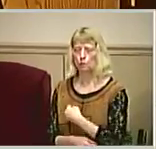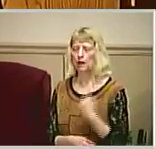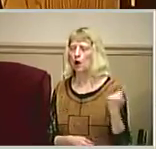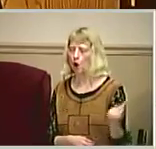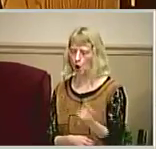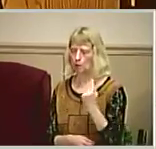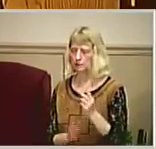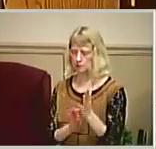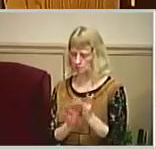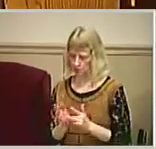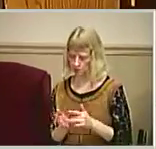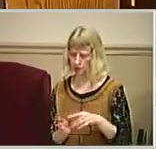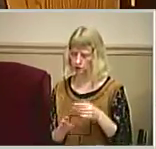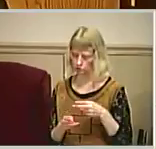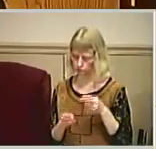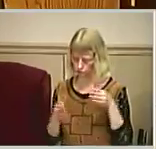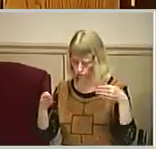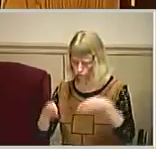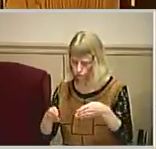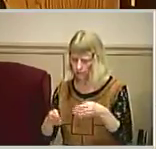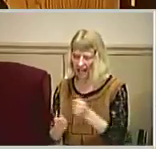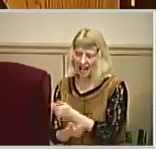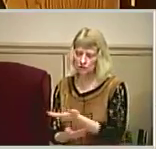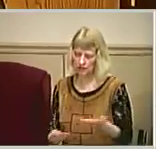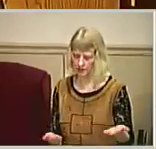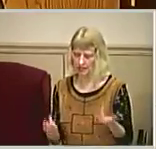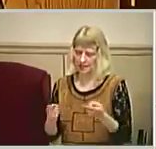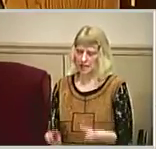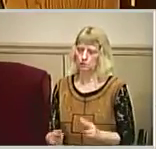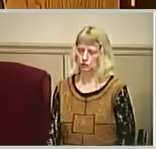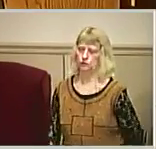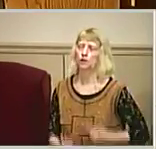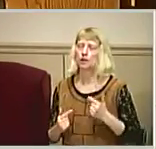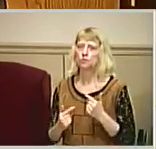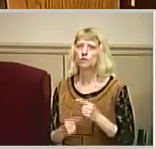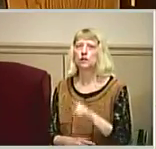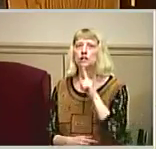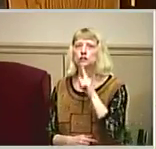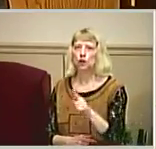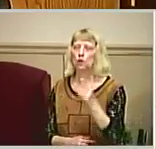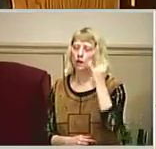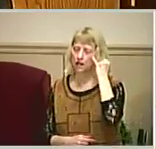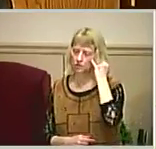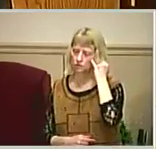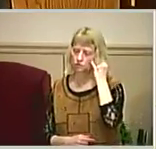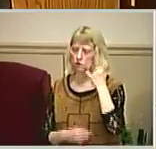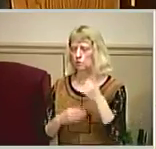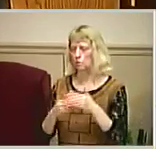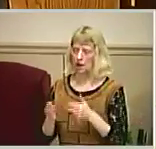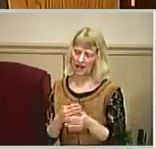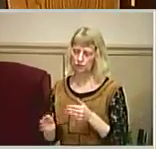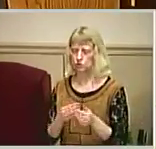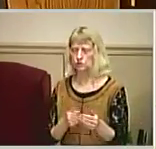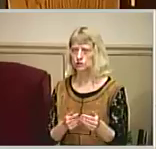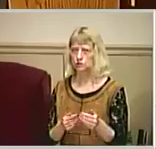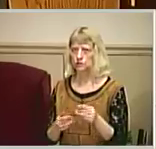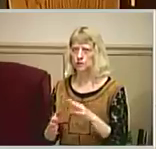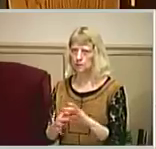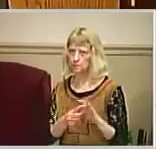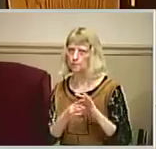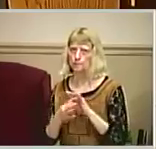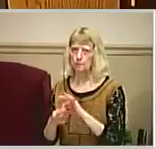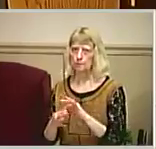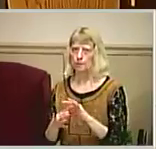be biblically minded about everything that comes our way. So if we say, well, whatever, as it relates to